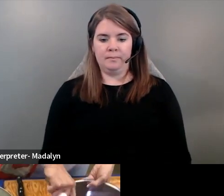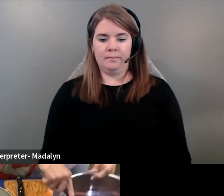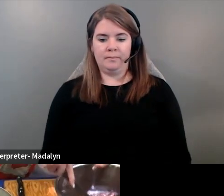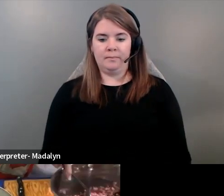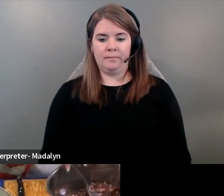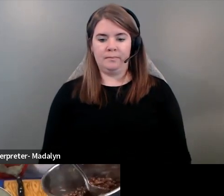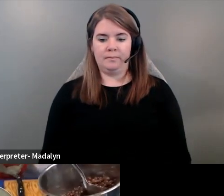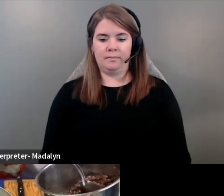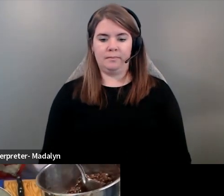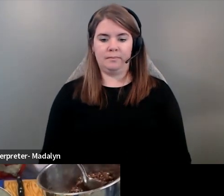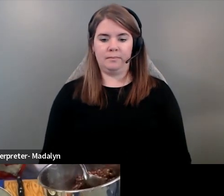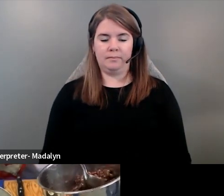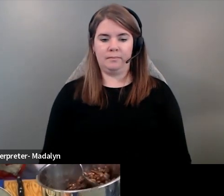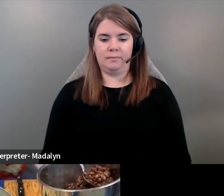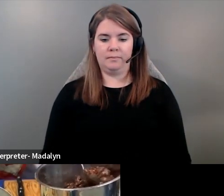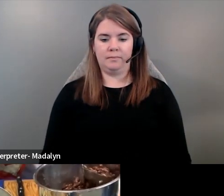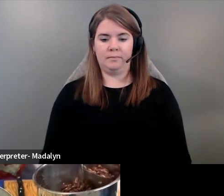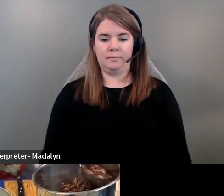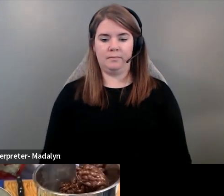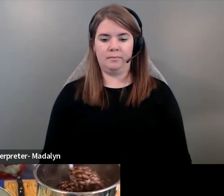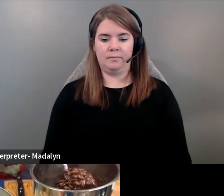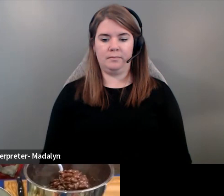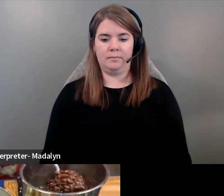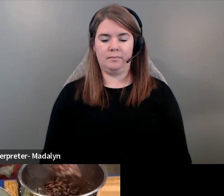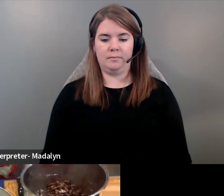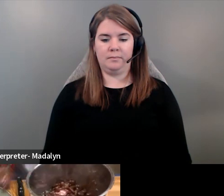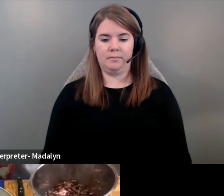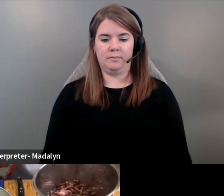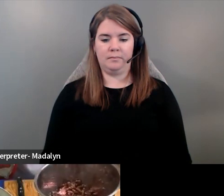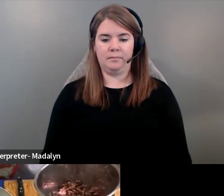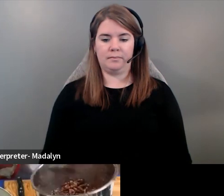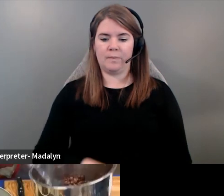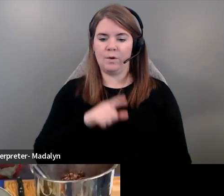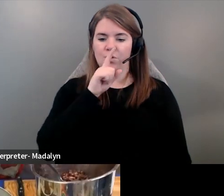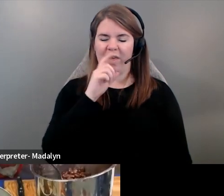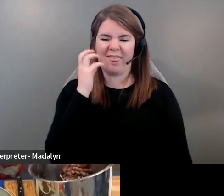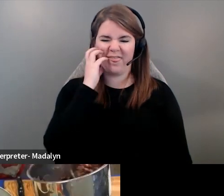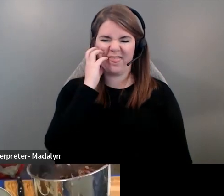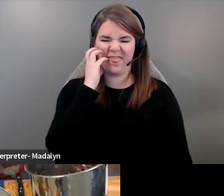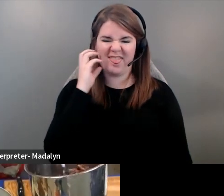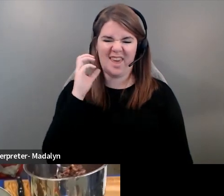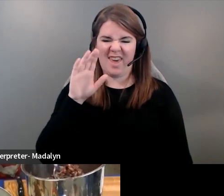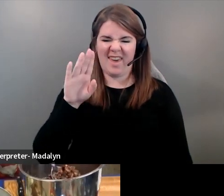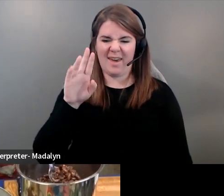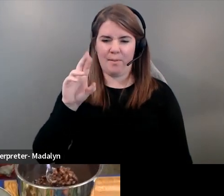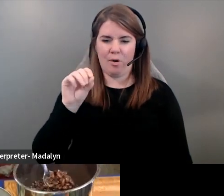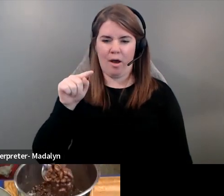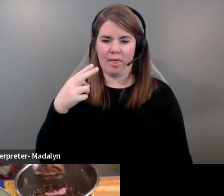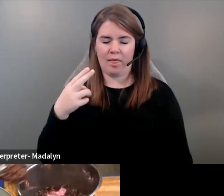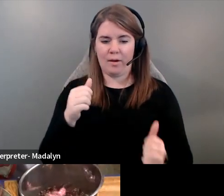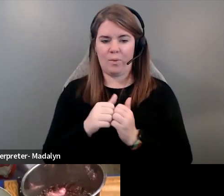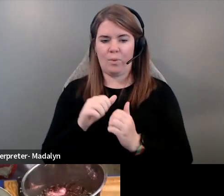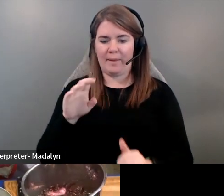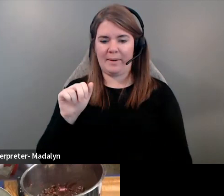put my beans in. There's a kind of a thick, brothy sludge that comes with the beans when you cook them. That's got a lot